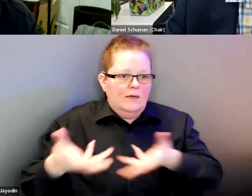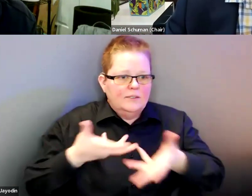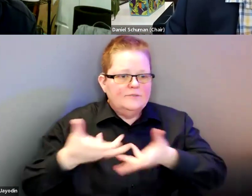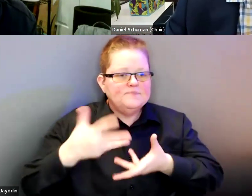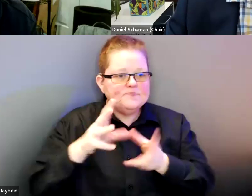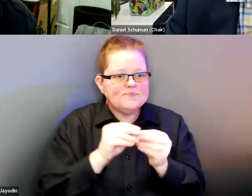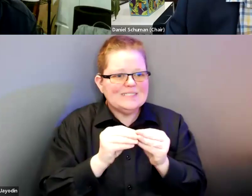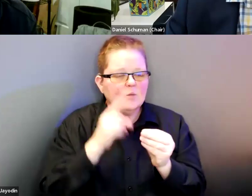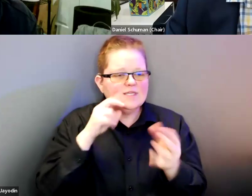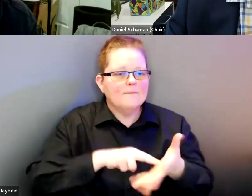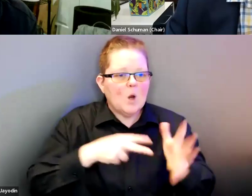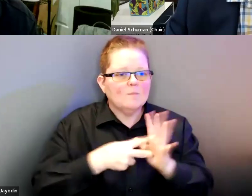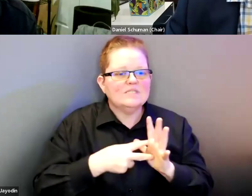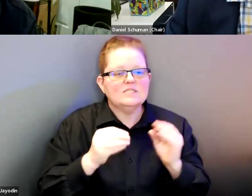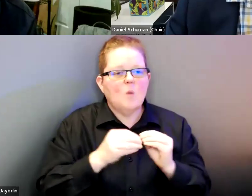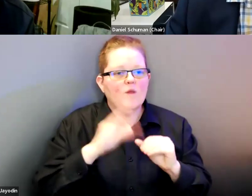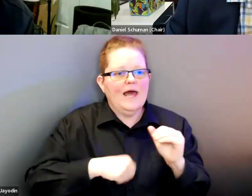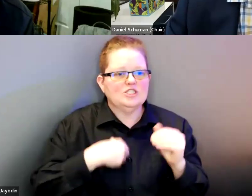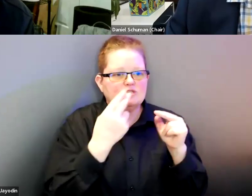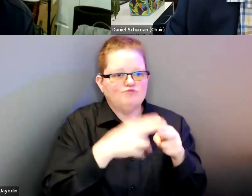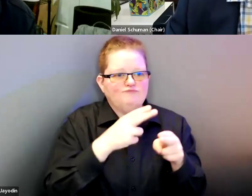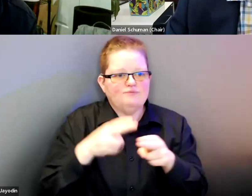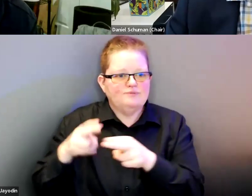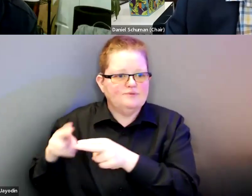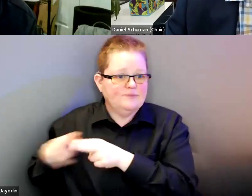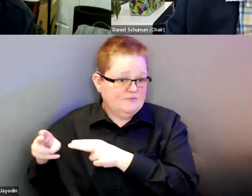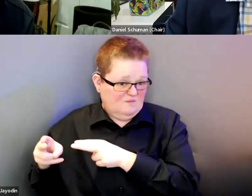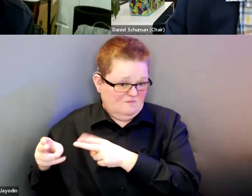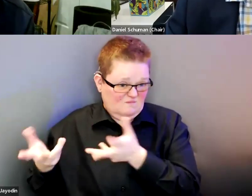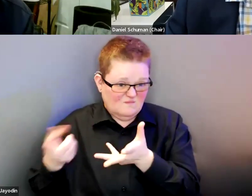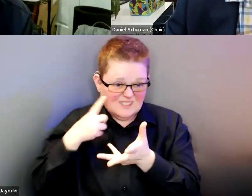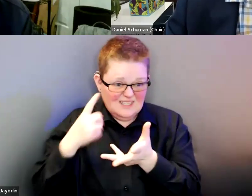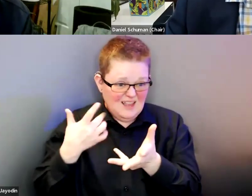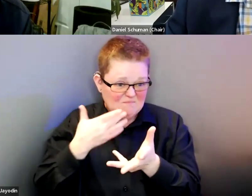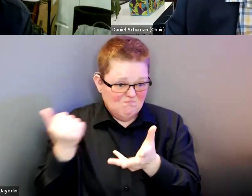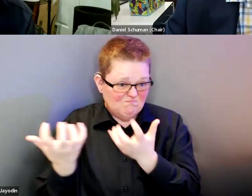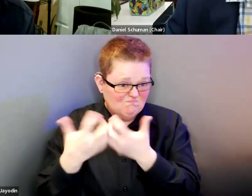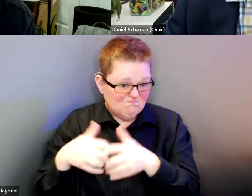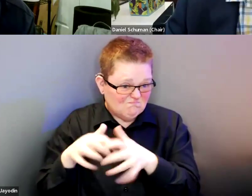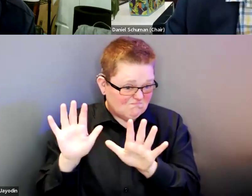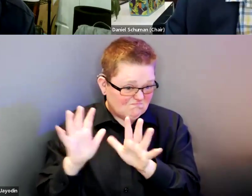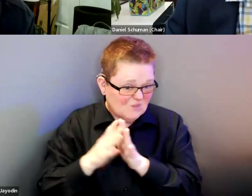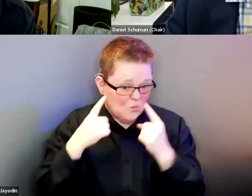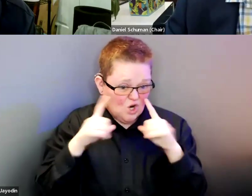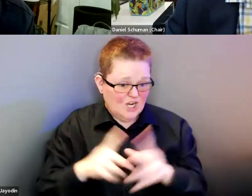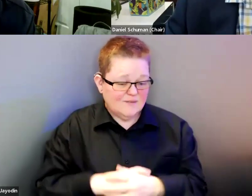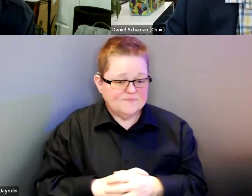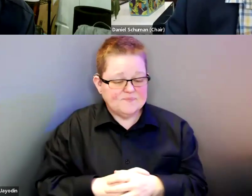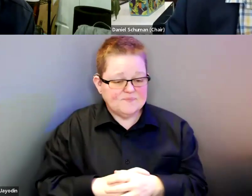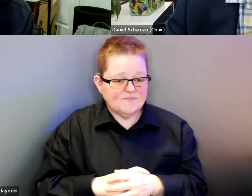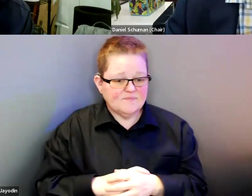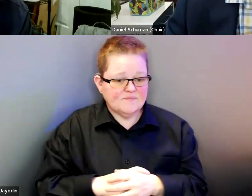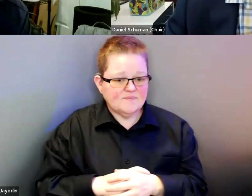than just that. Would that work for you? If not, that's